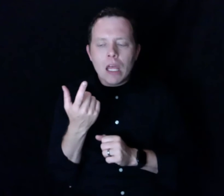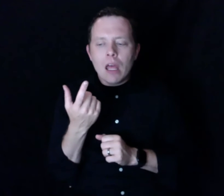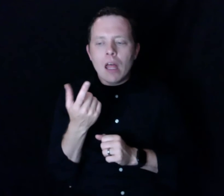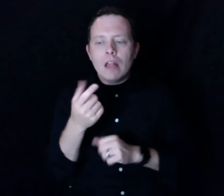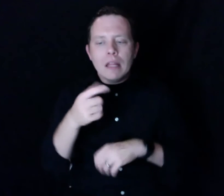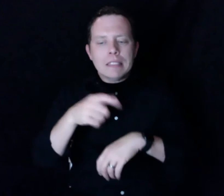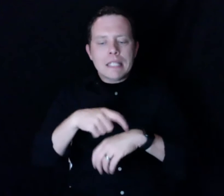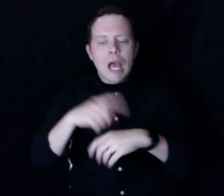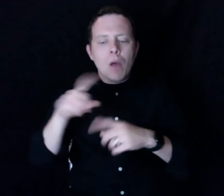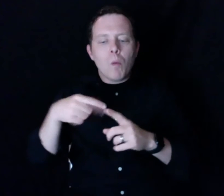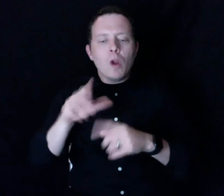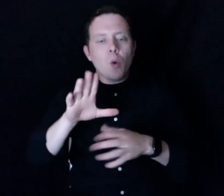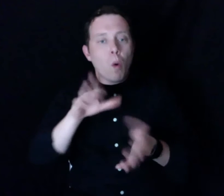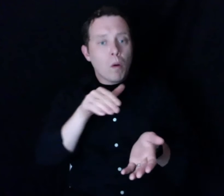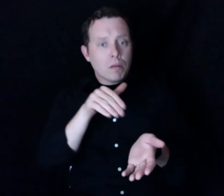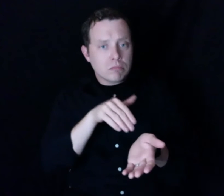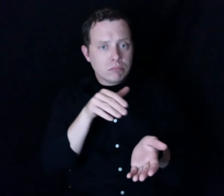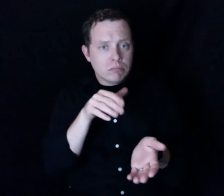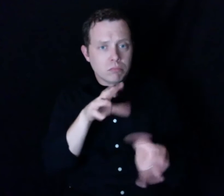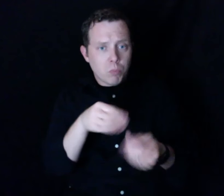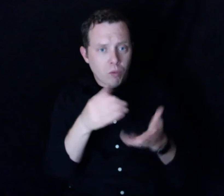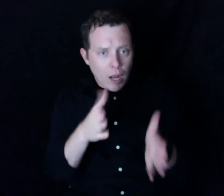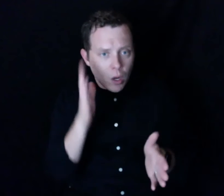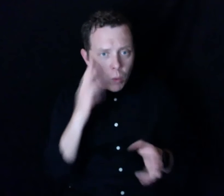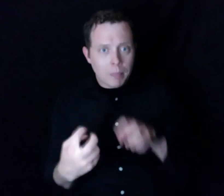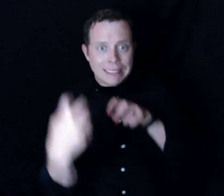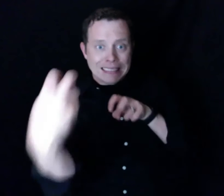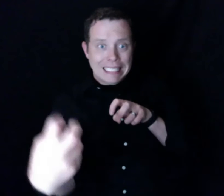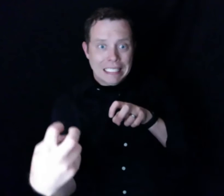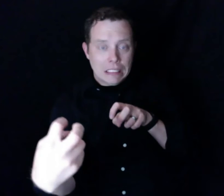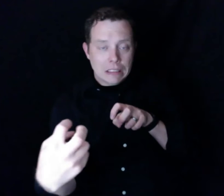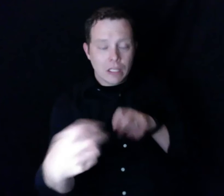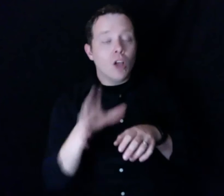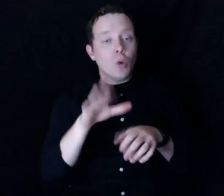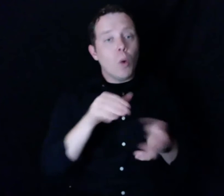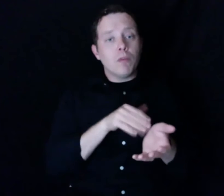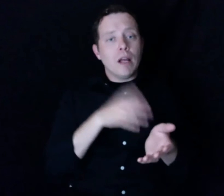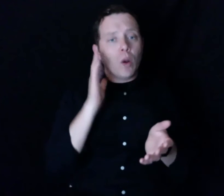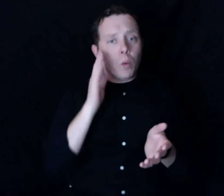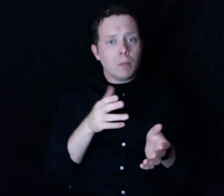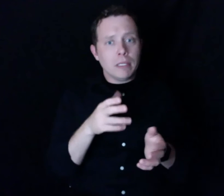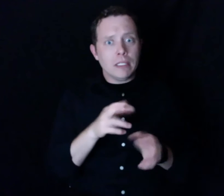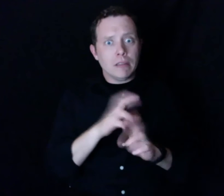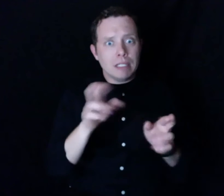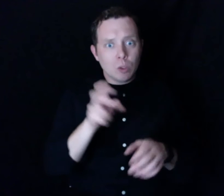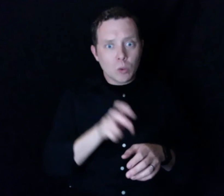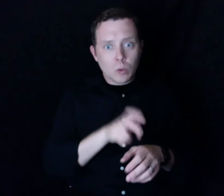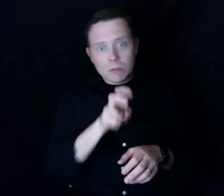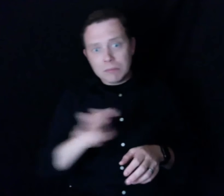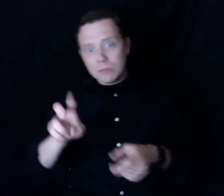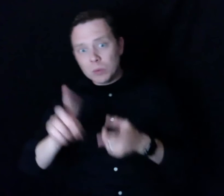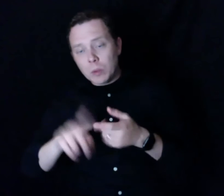provider's next patient is going to be sitting across the hall waiting, waiting for your doctor to see them. Now,